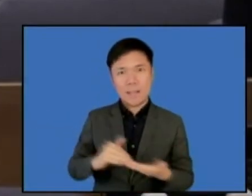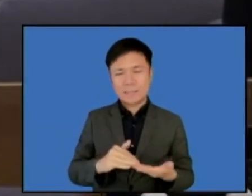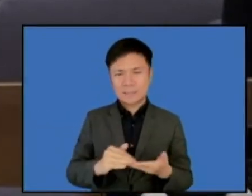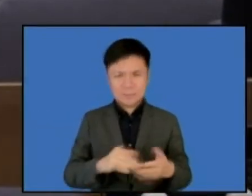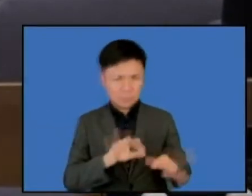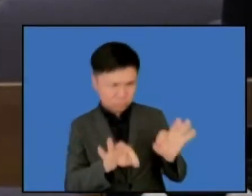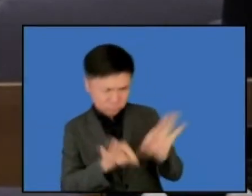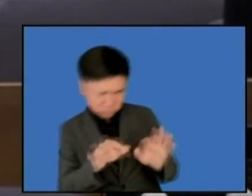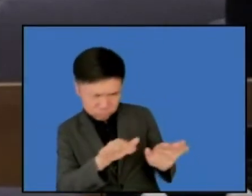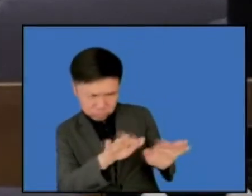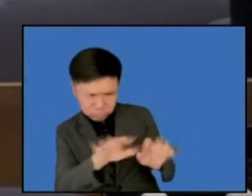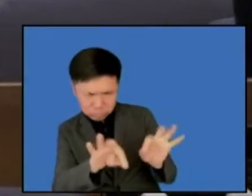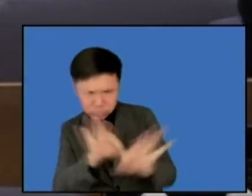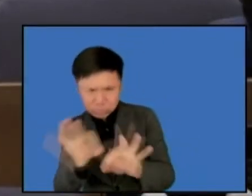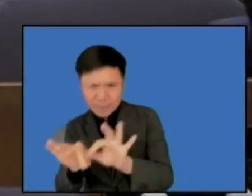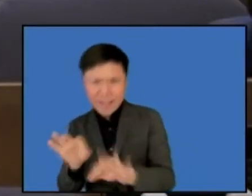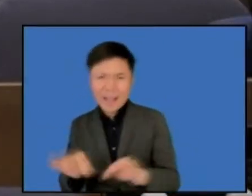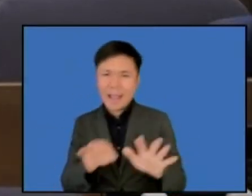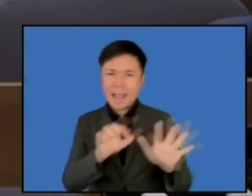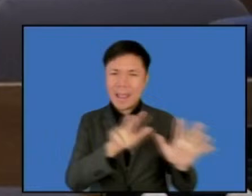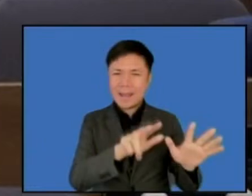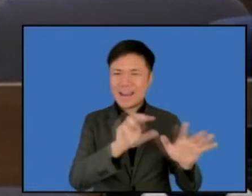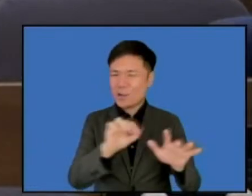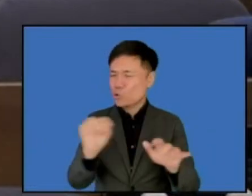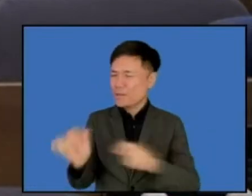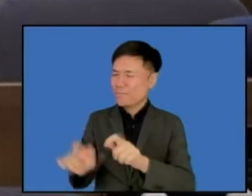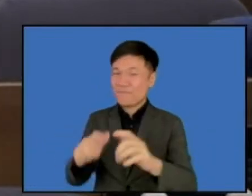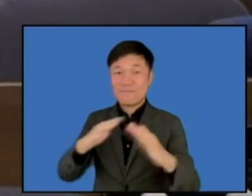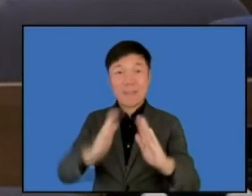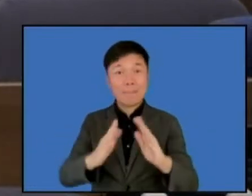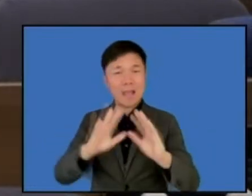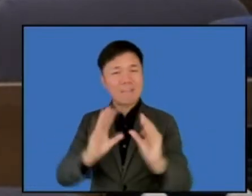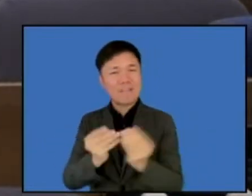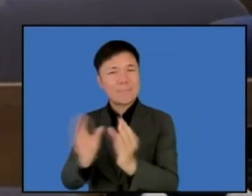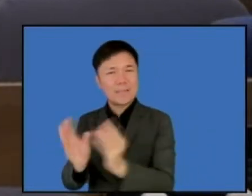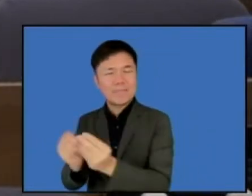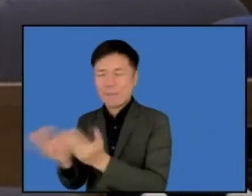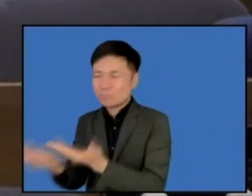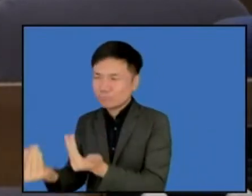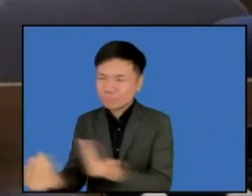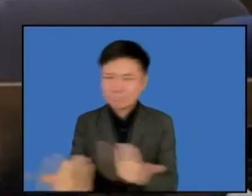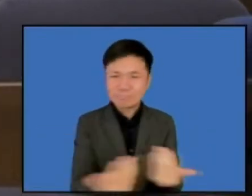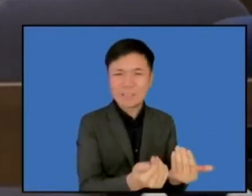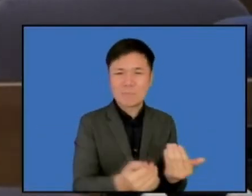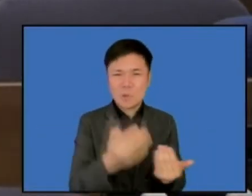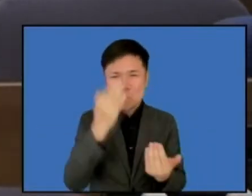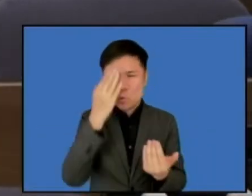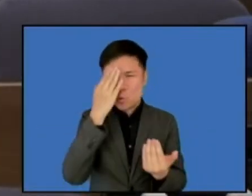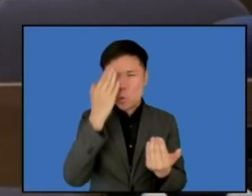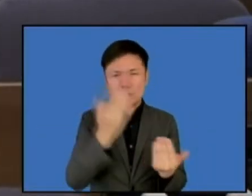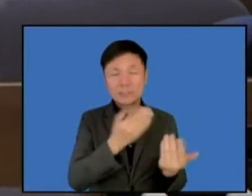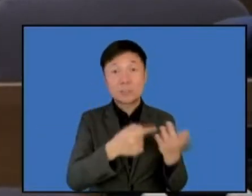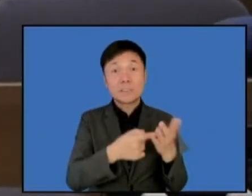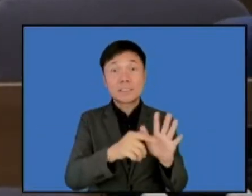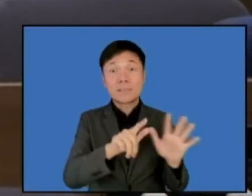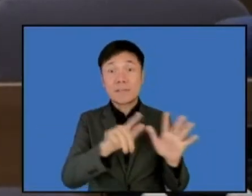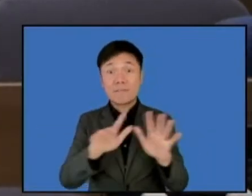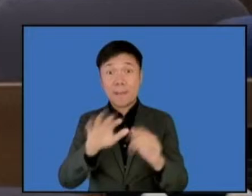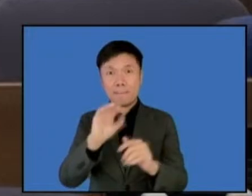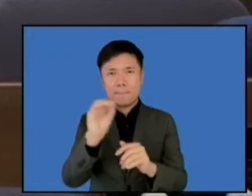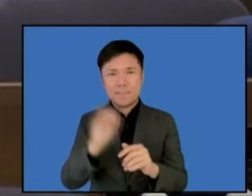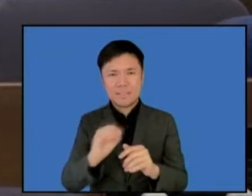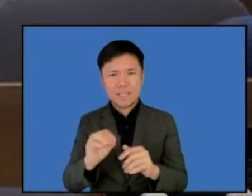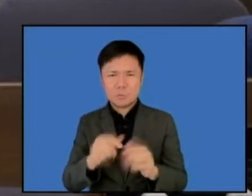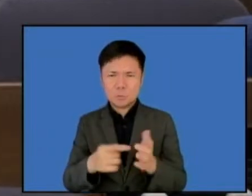reveals that a significant majority of respondents, that is 75.88%, reported migrating due to various